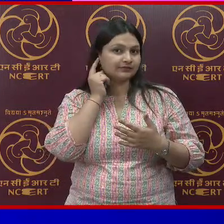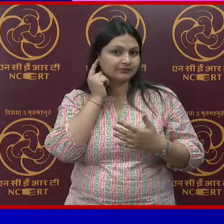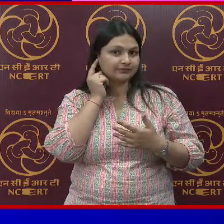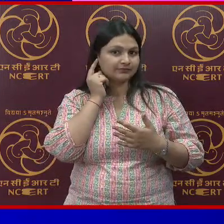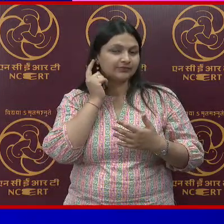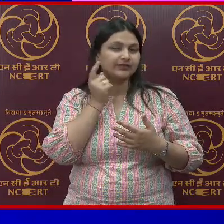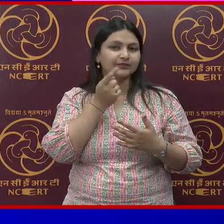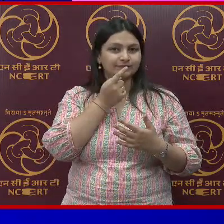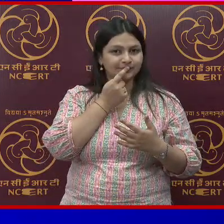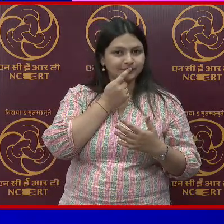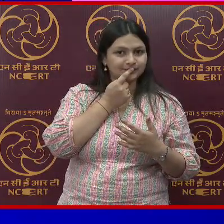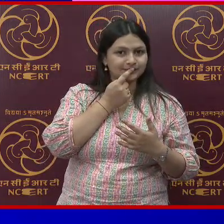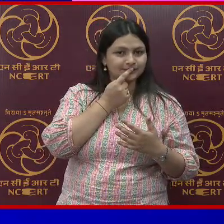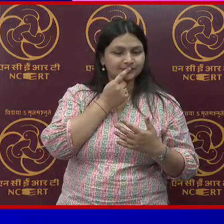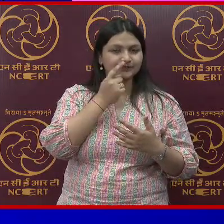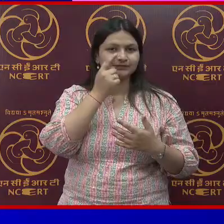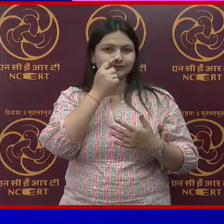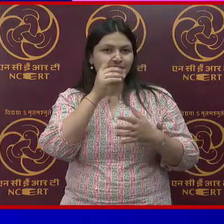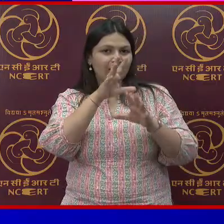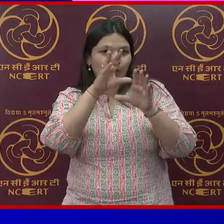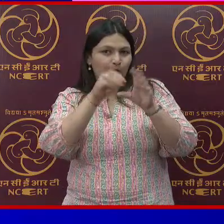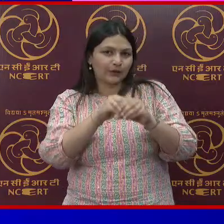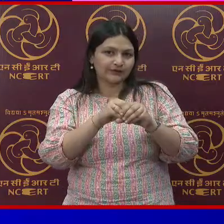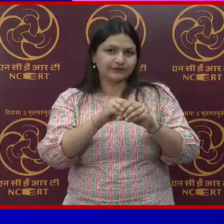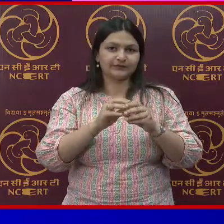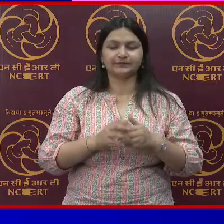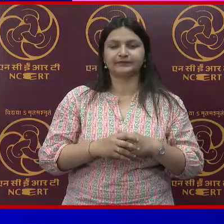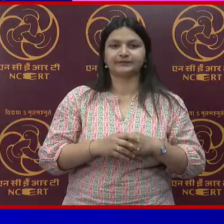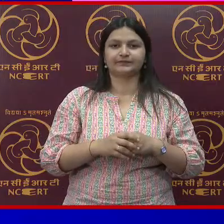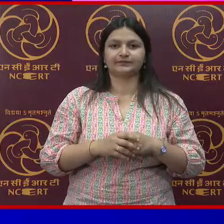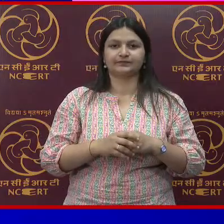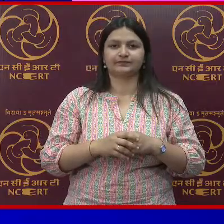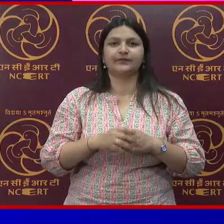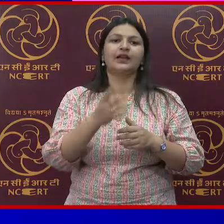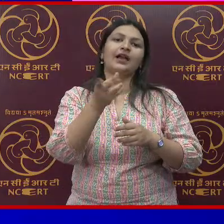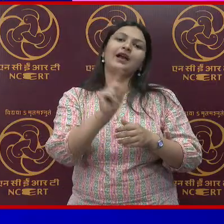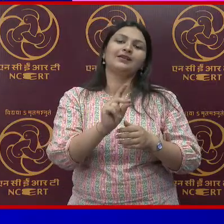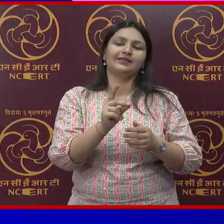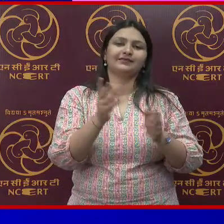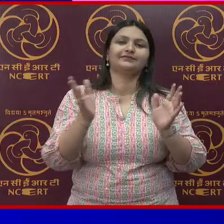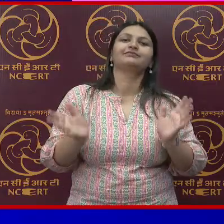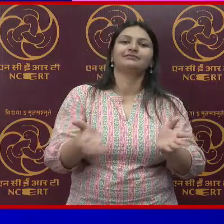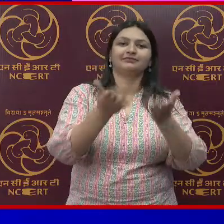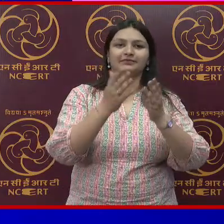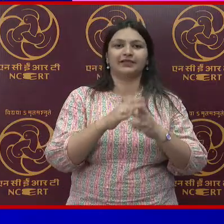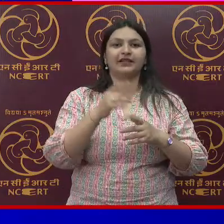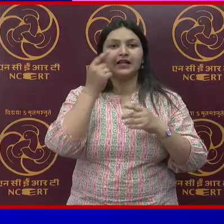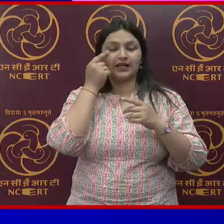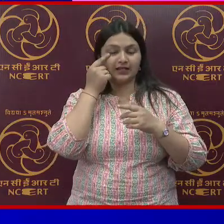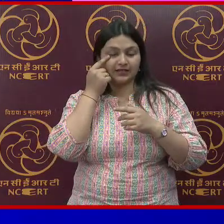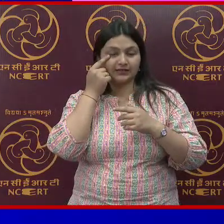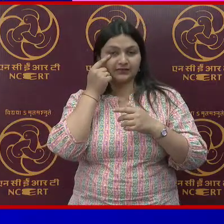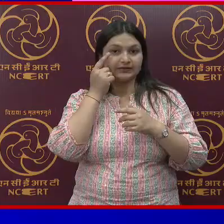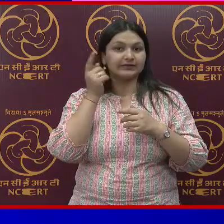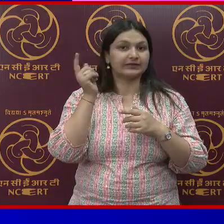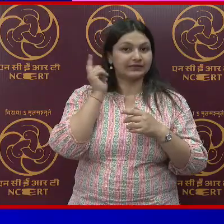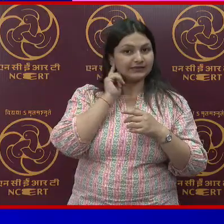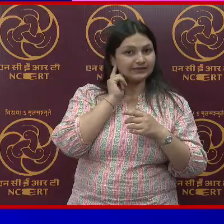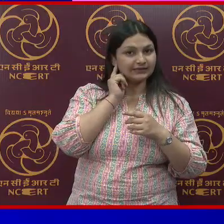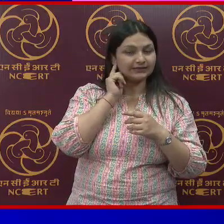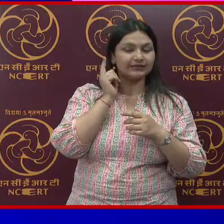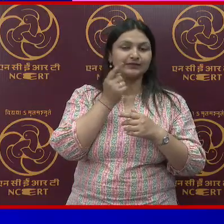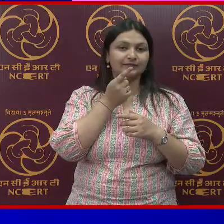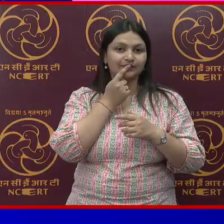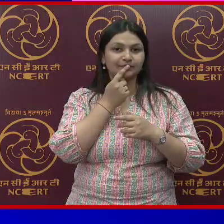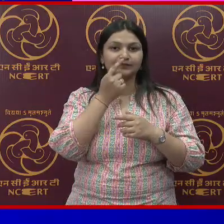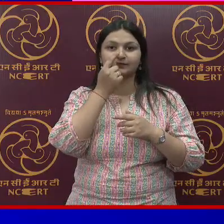ears and mouth and nose. Repeat after me. Eyes and ears and